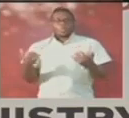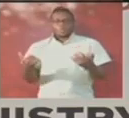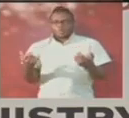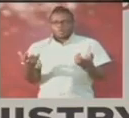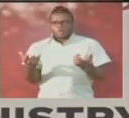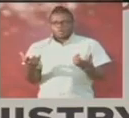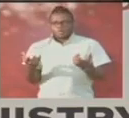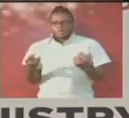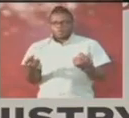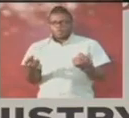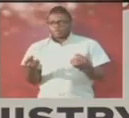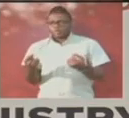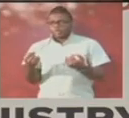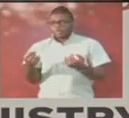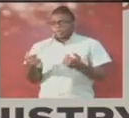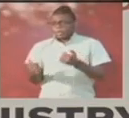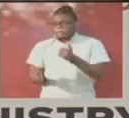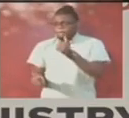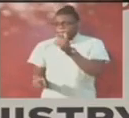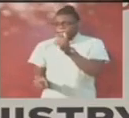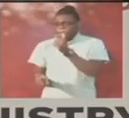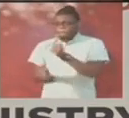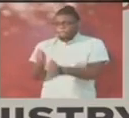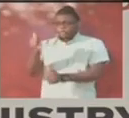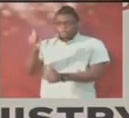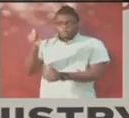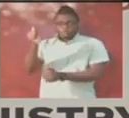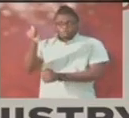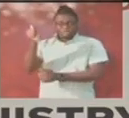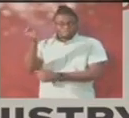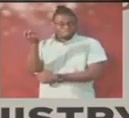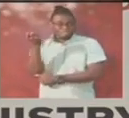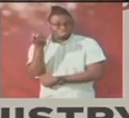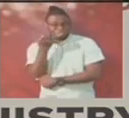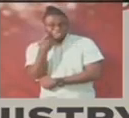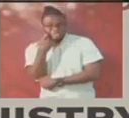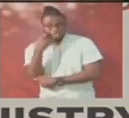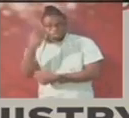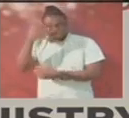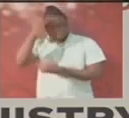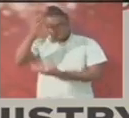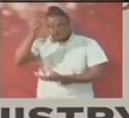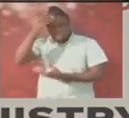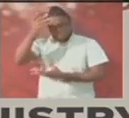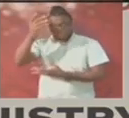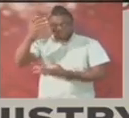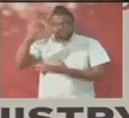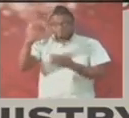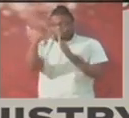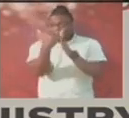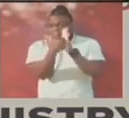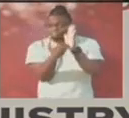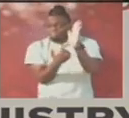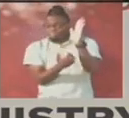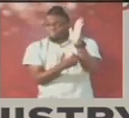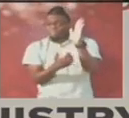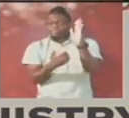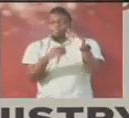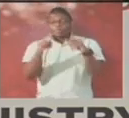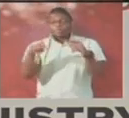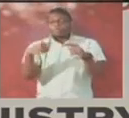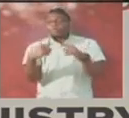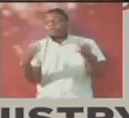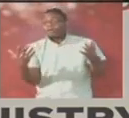the most recent media release from the Ministry of Health and the clinical statistics, as well as a brief summary of the